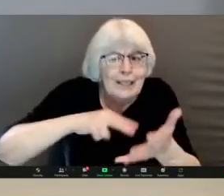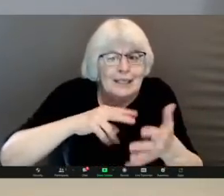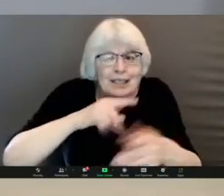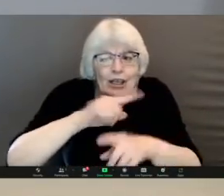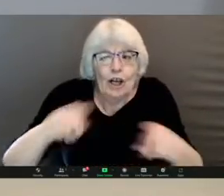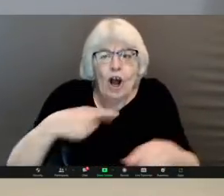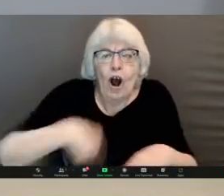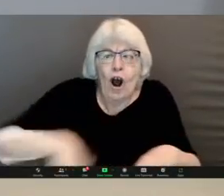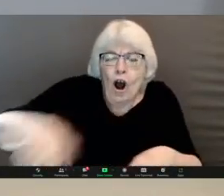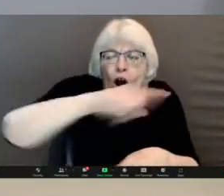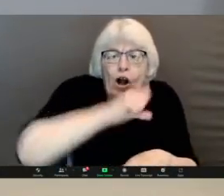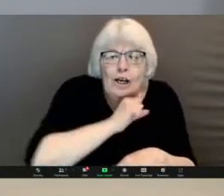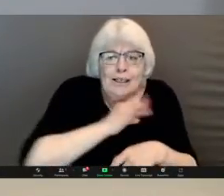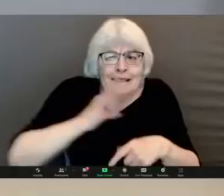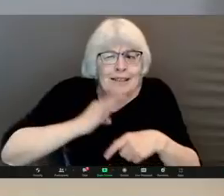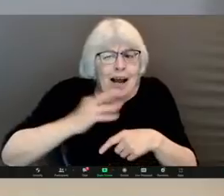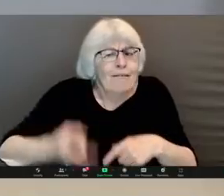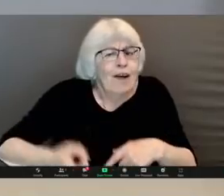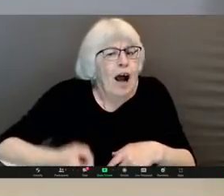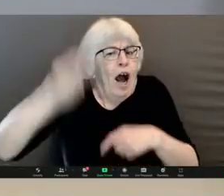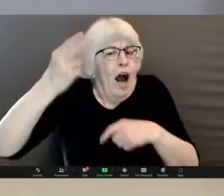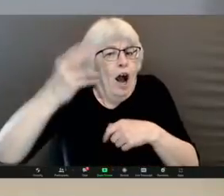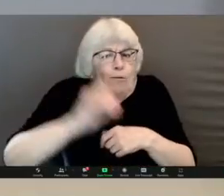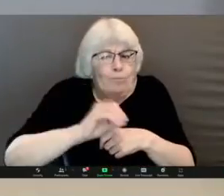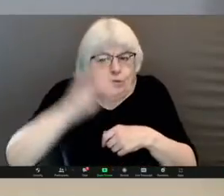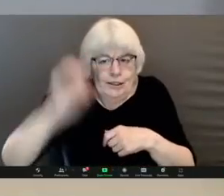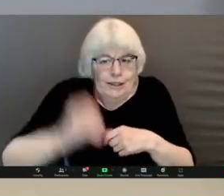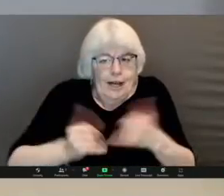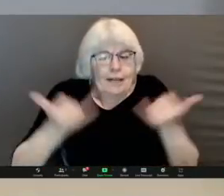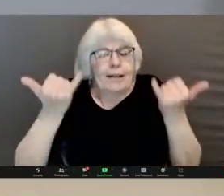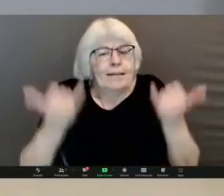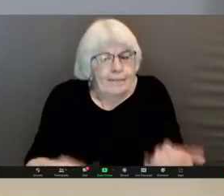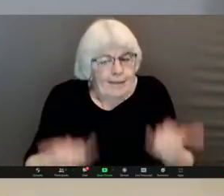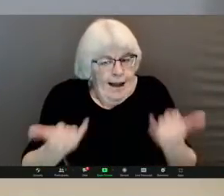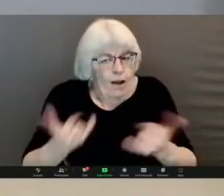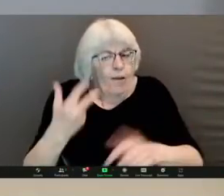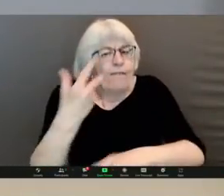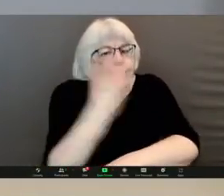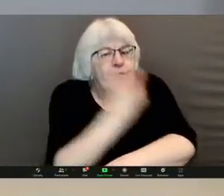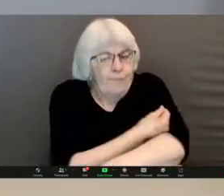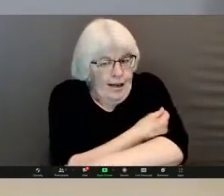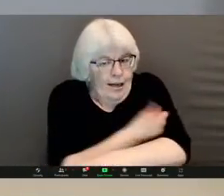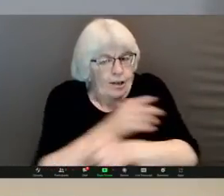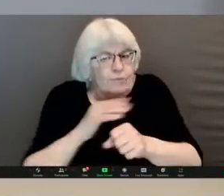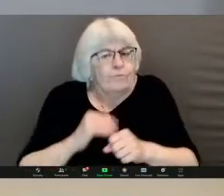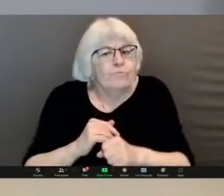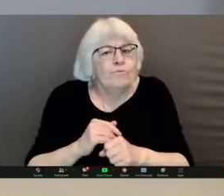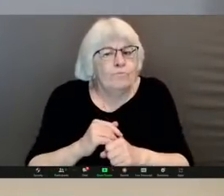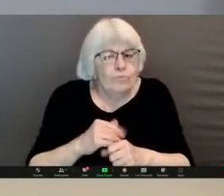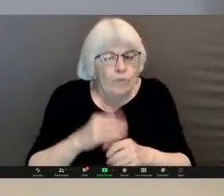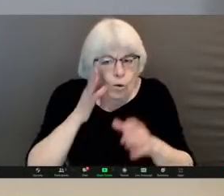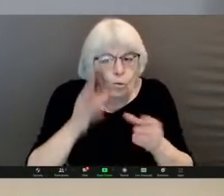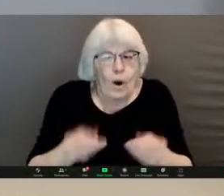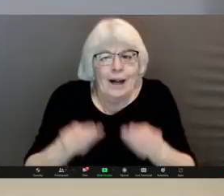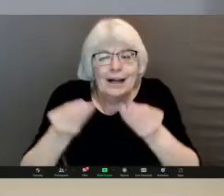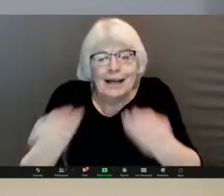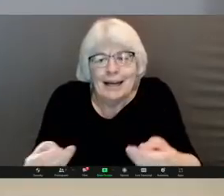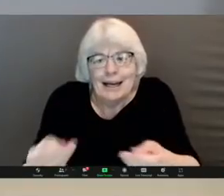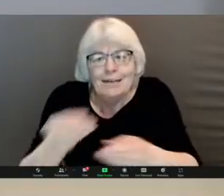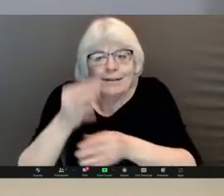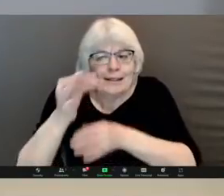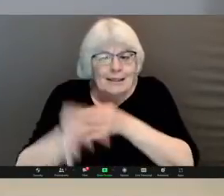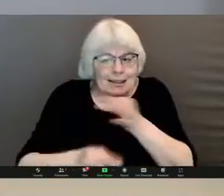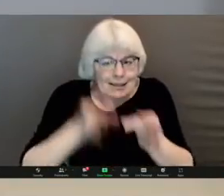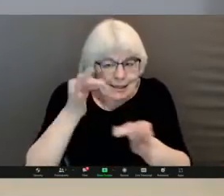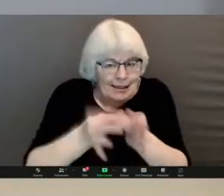we will also launch a pilot project where easy-to-use self-test kits will be available to some island children. The pilot project will